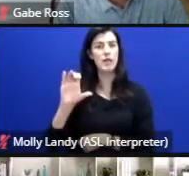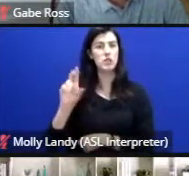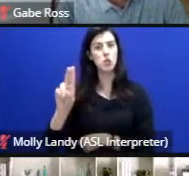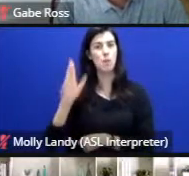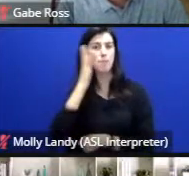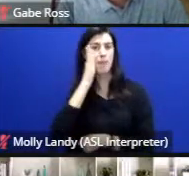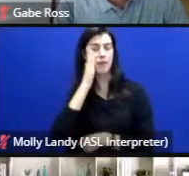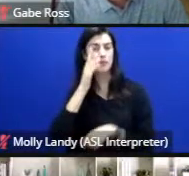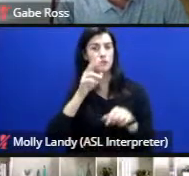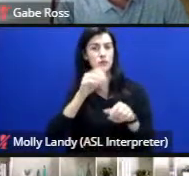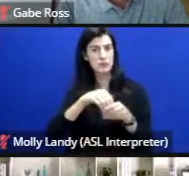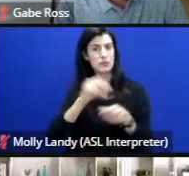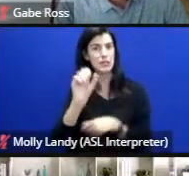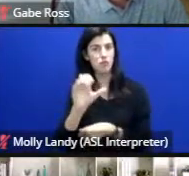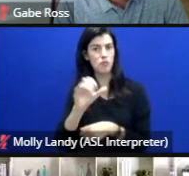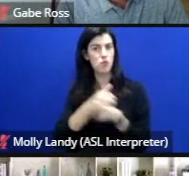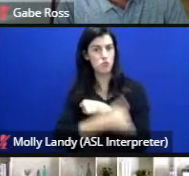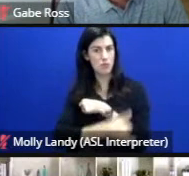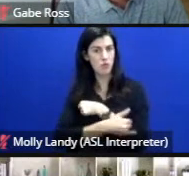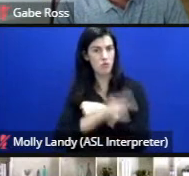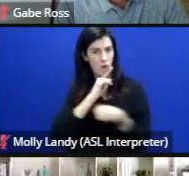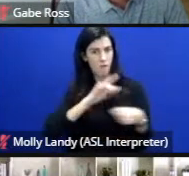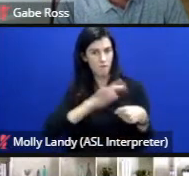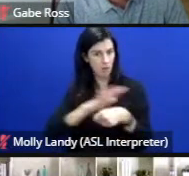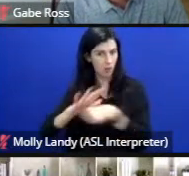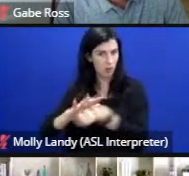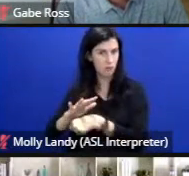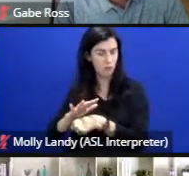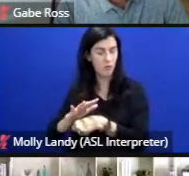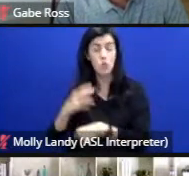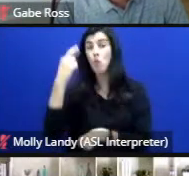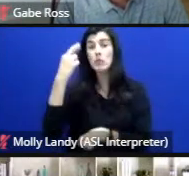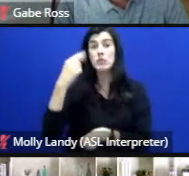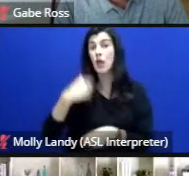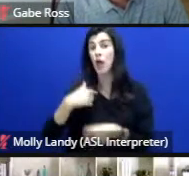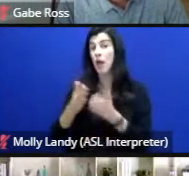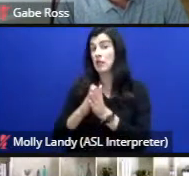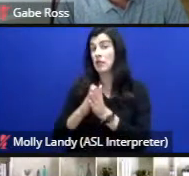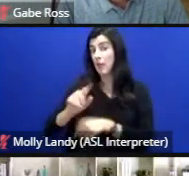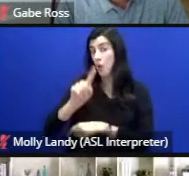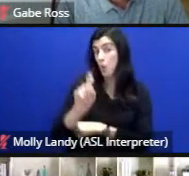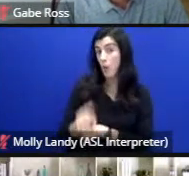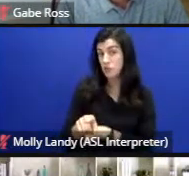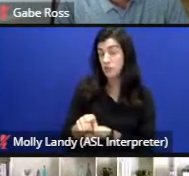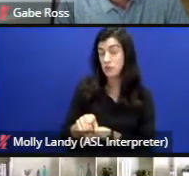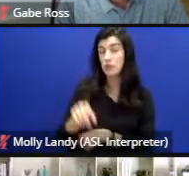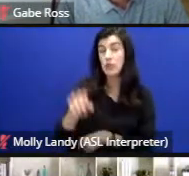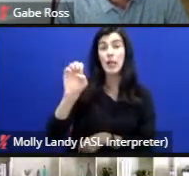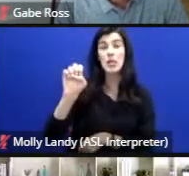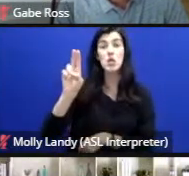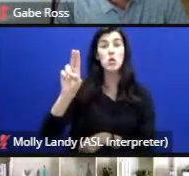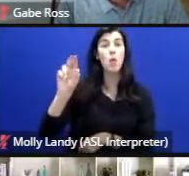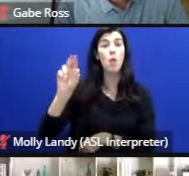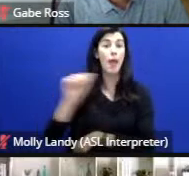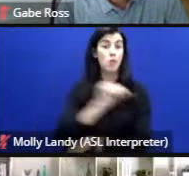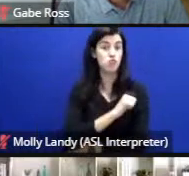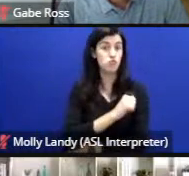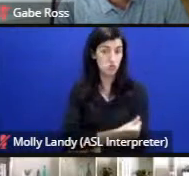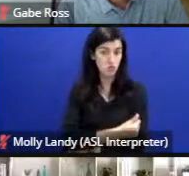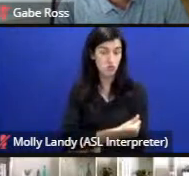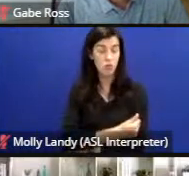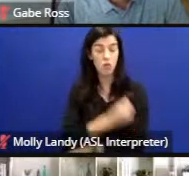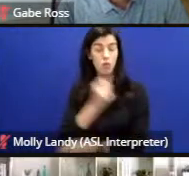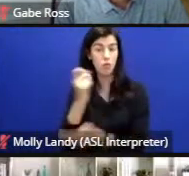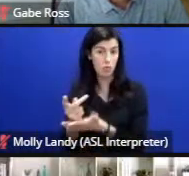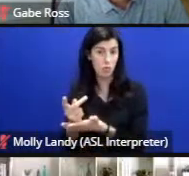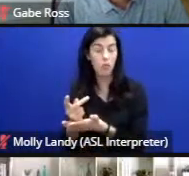Sacramento County are actually filled. And the reason I'm asking this is because The EUA approval means that